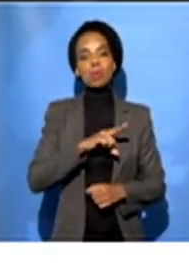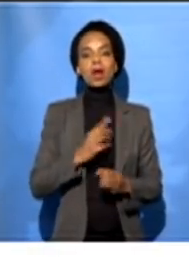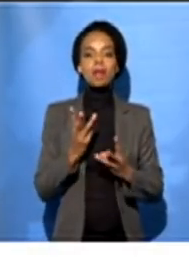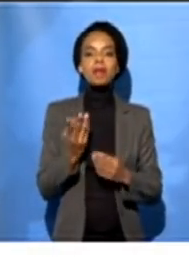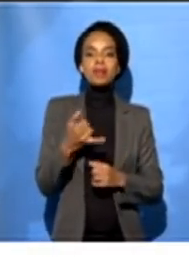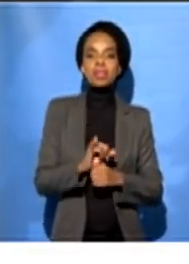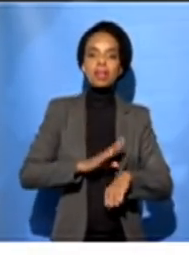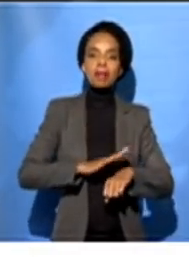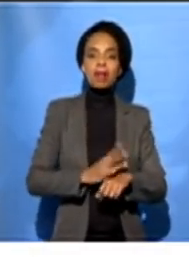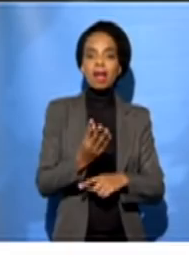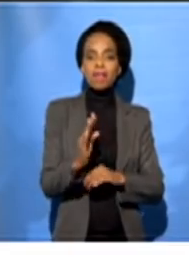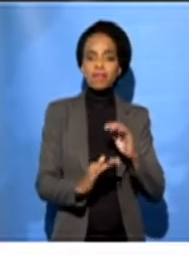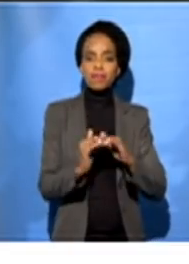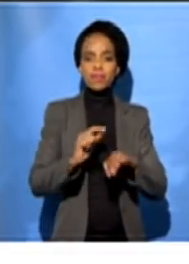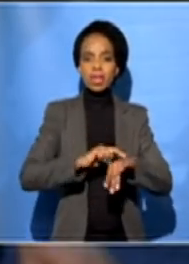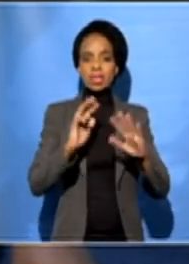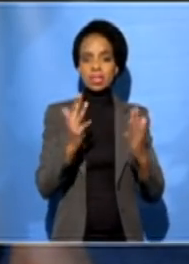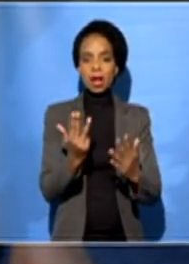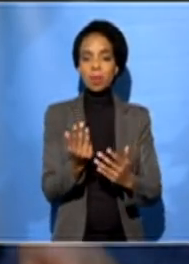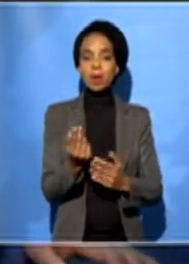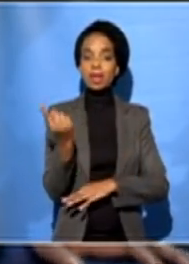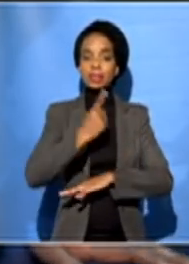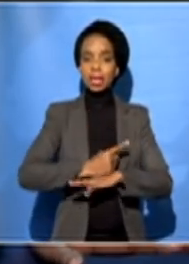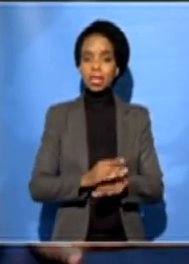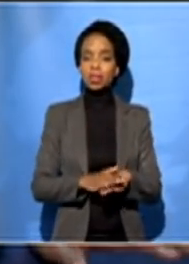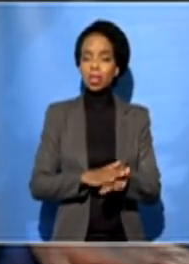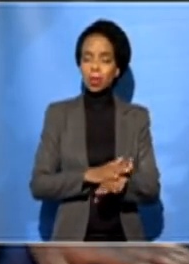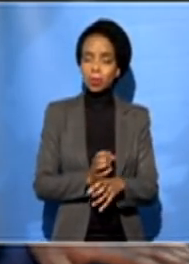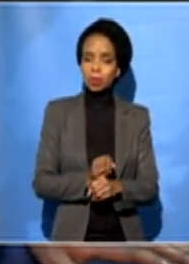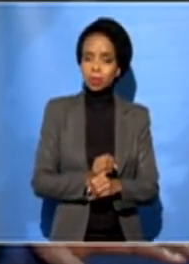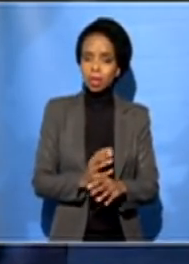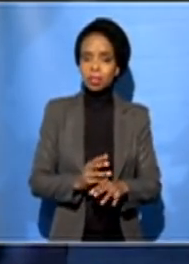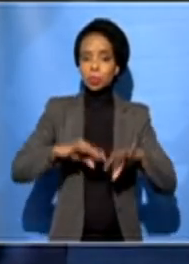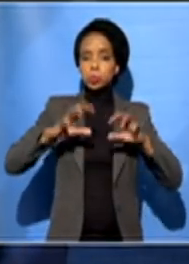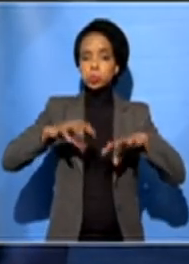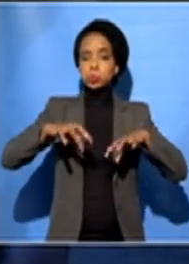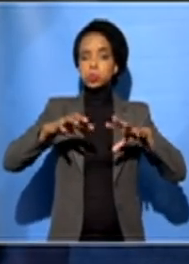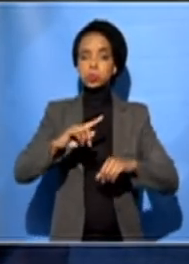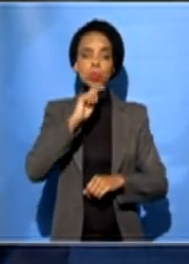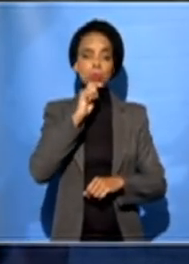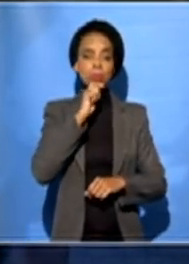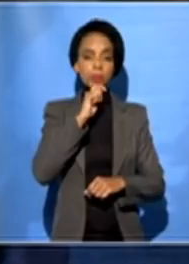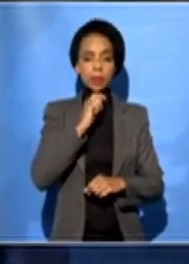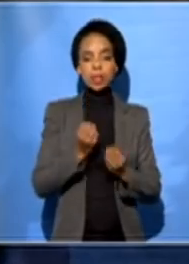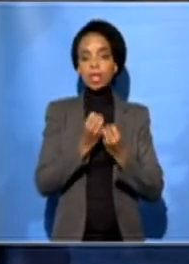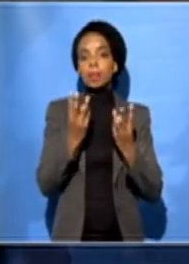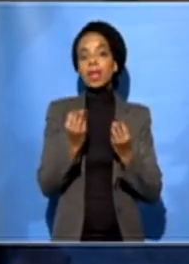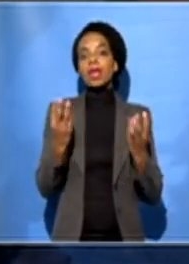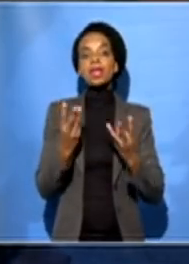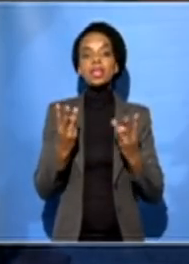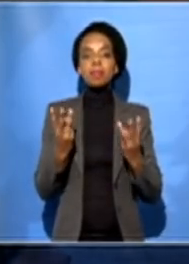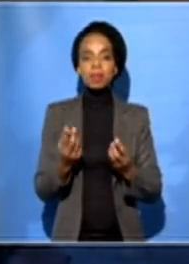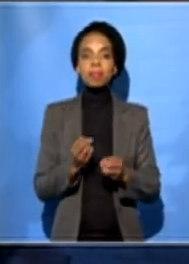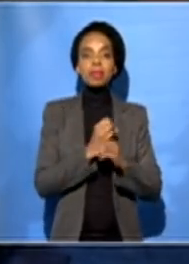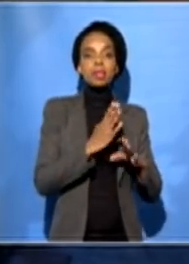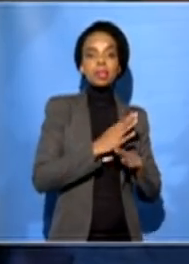cast their vote. Well, this day started very slowly with the rain in the morning. So many people were soaking wet and they were